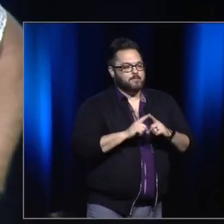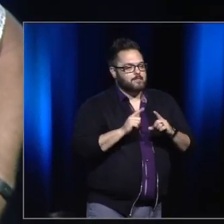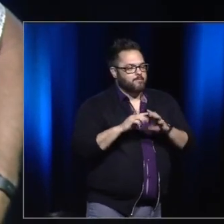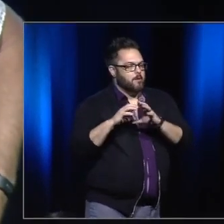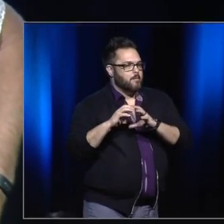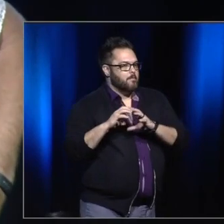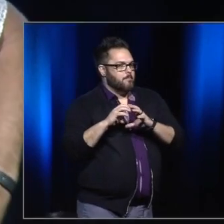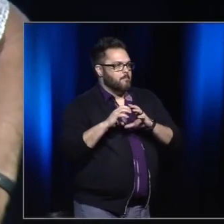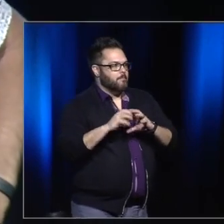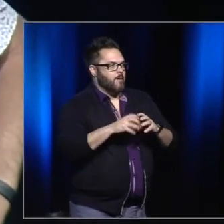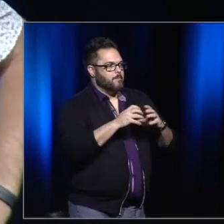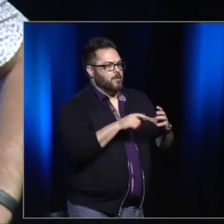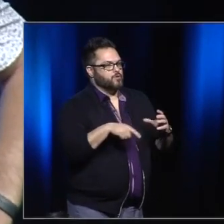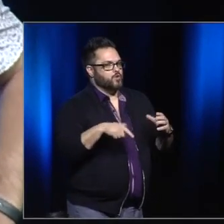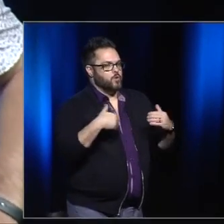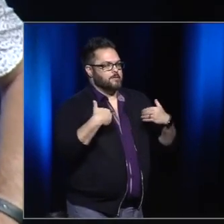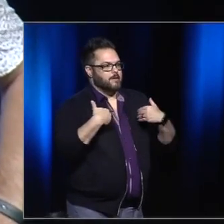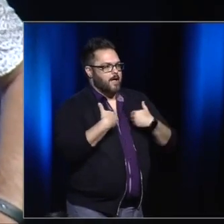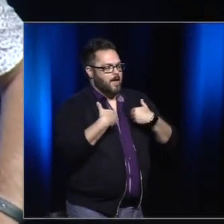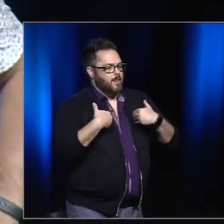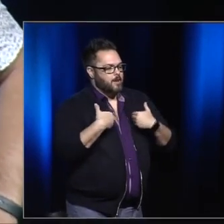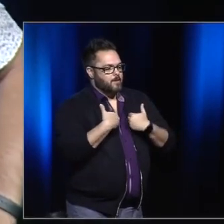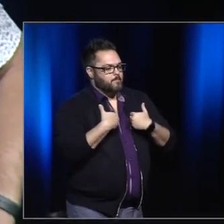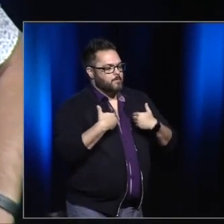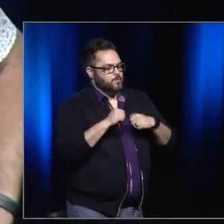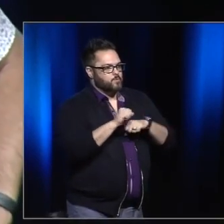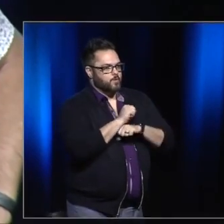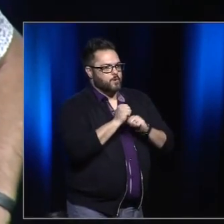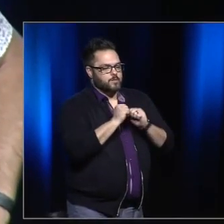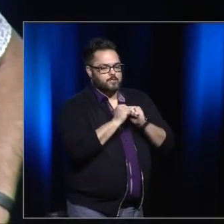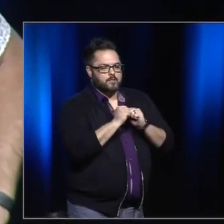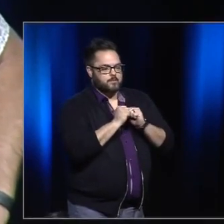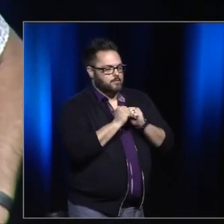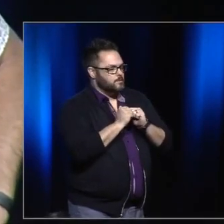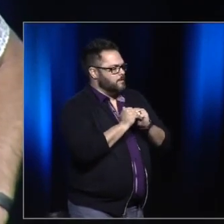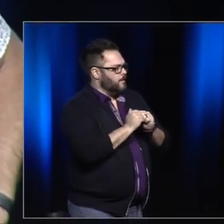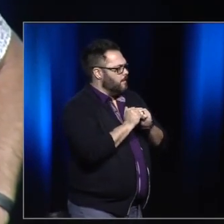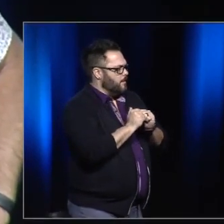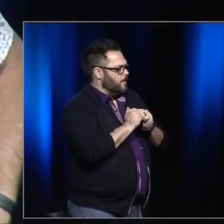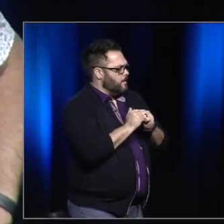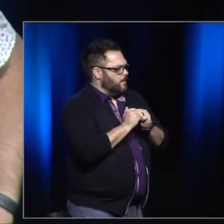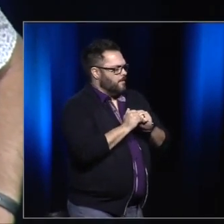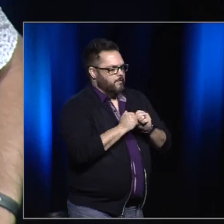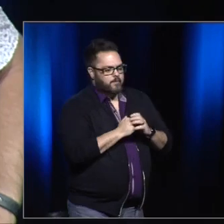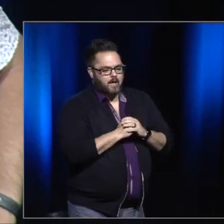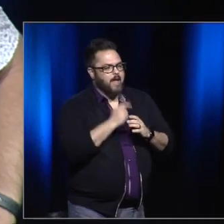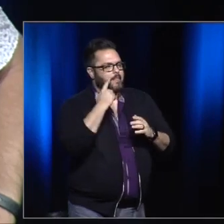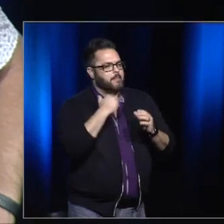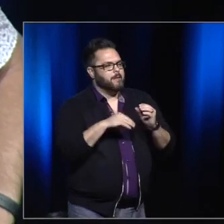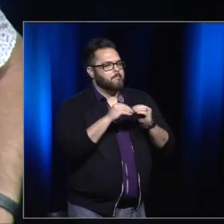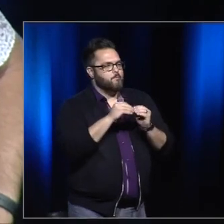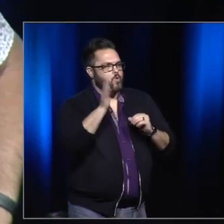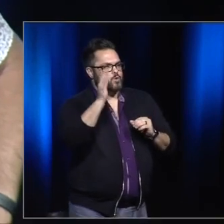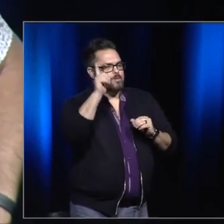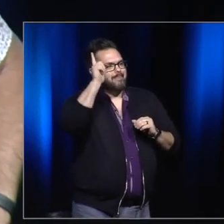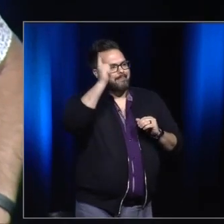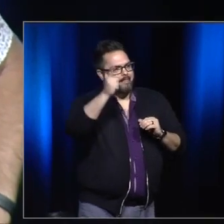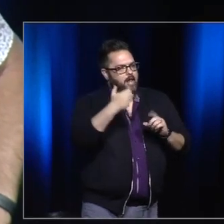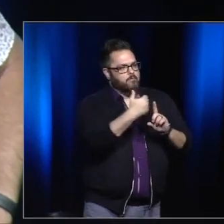Oduncus, Luciana Muller's work and students in Port Stephens, also in South Australia, and I think there'll be some talks later from